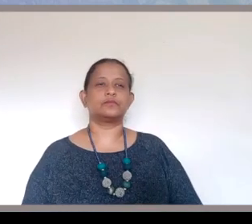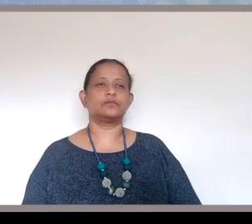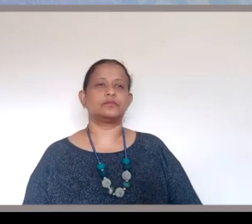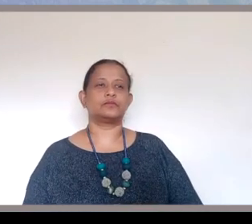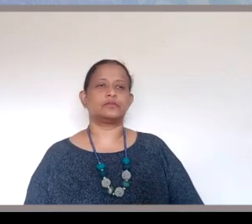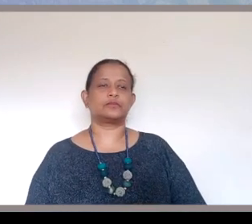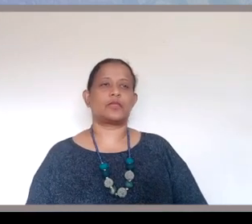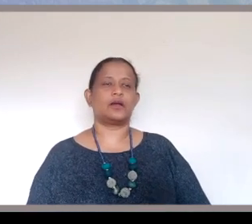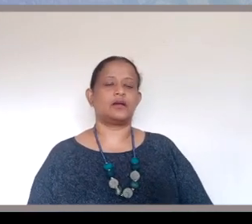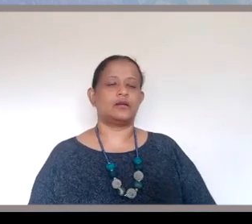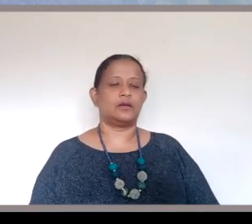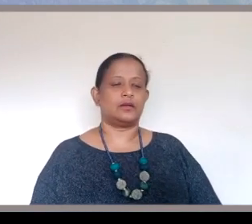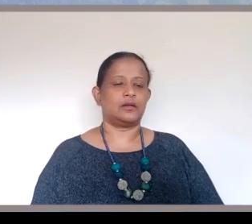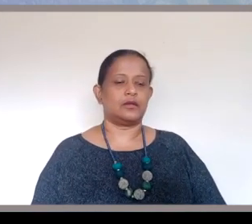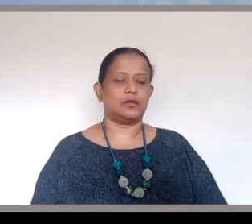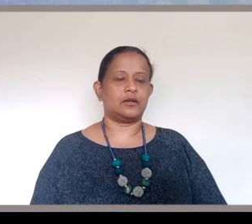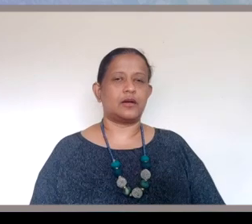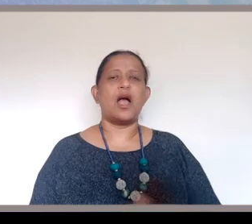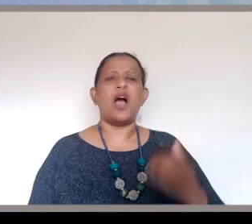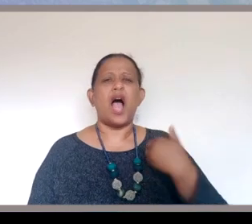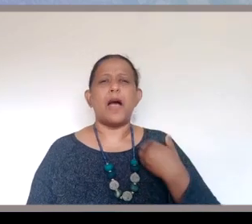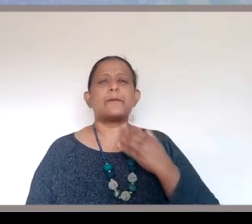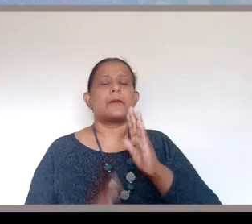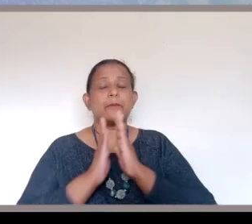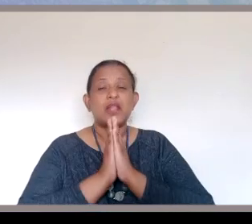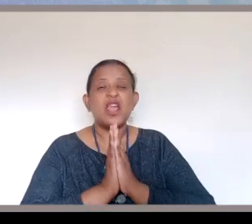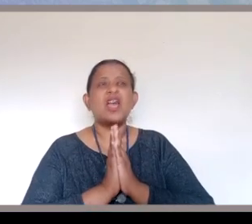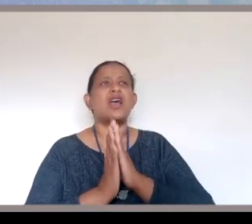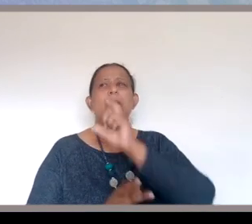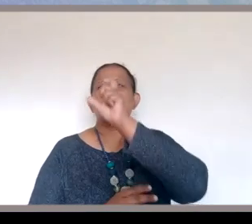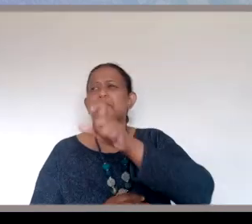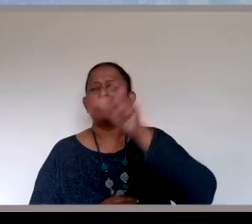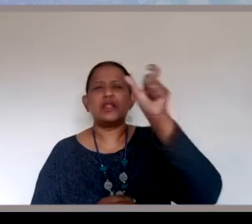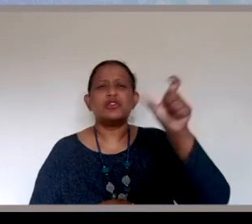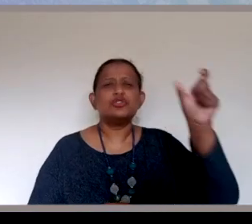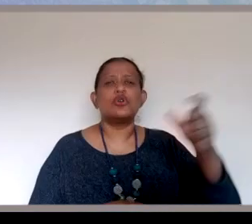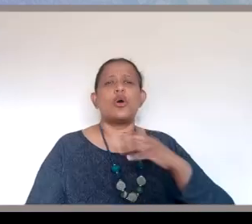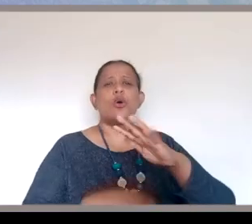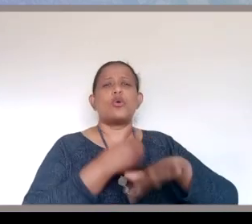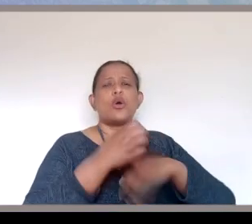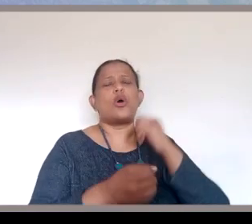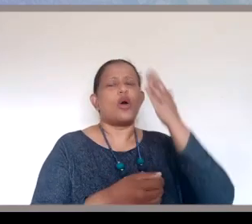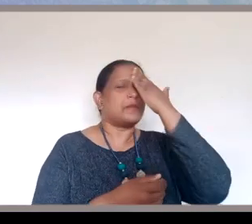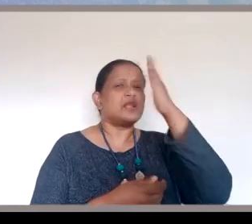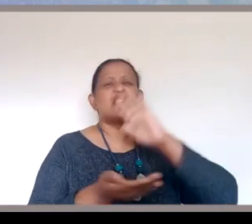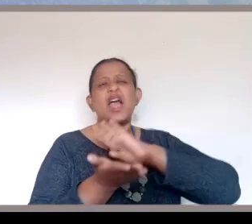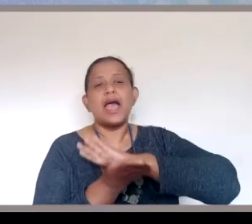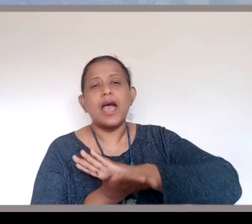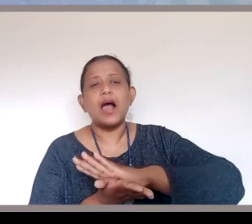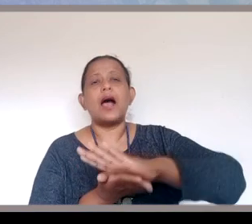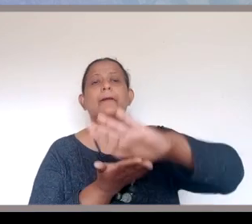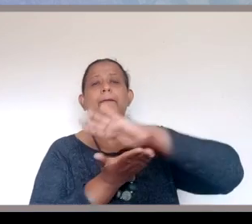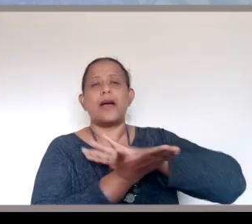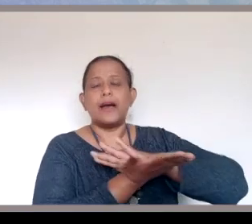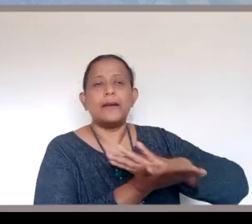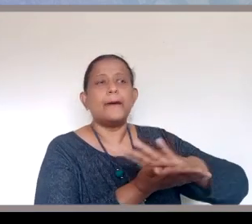comes their way, they won't just give in to it, won't let the devil come and build a nest in their life and mess it up.